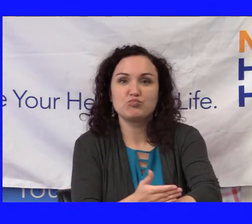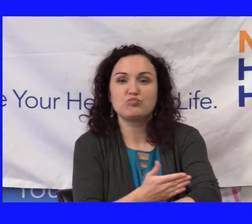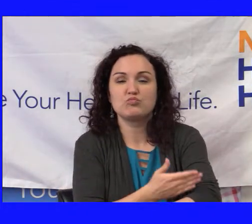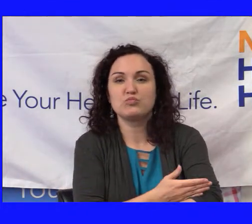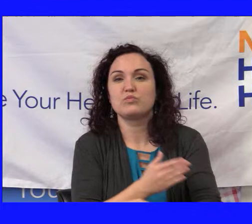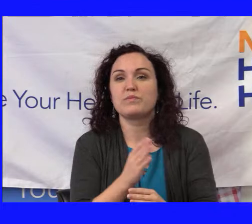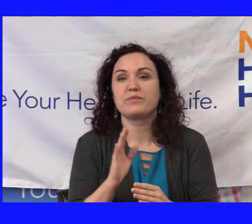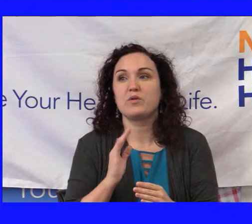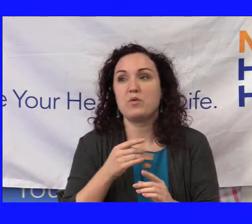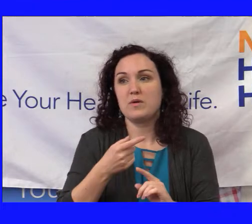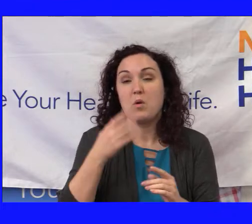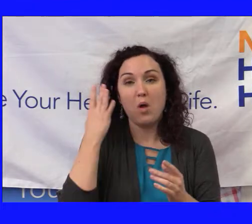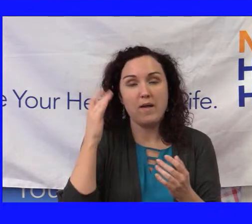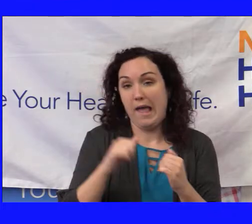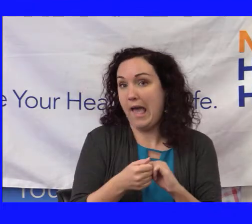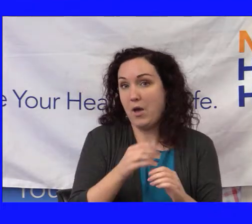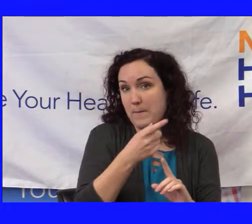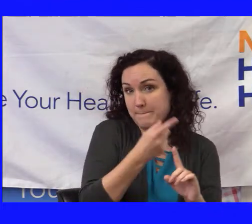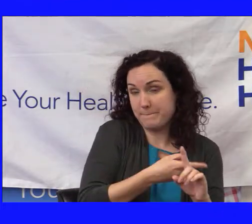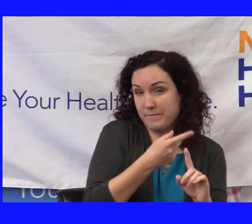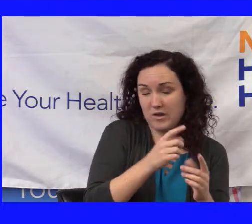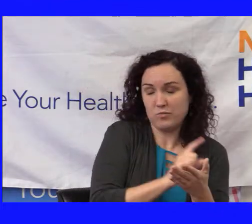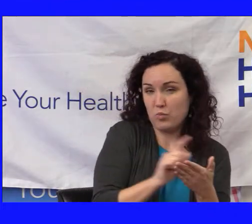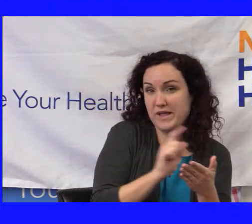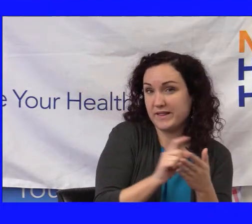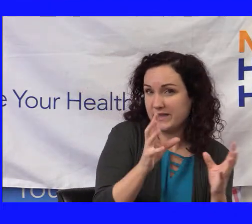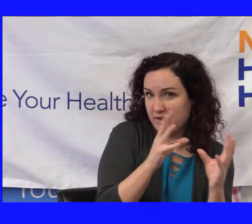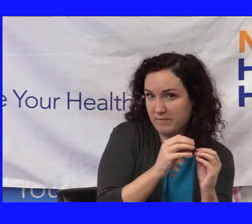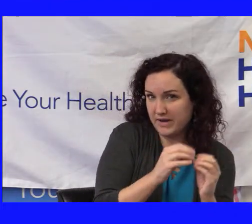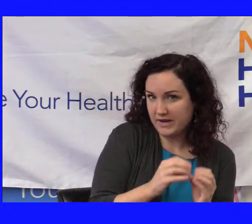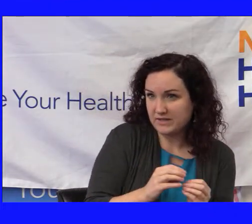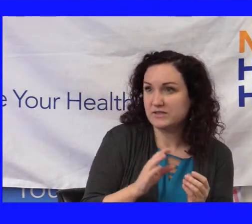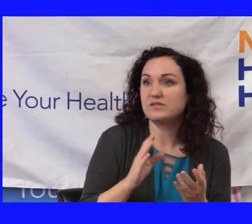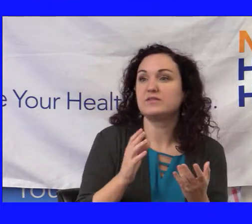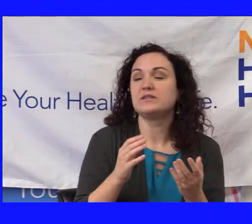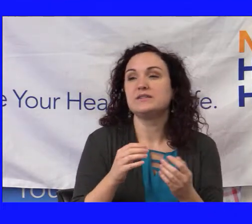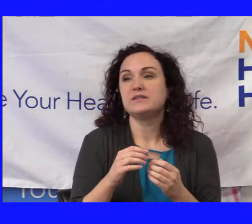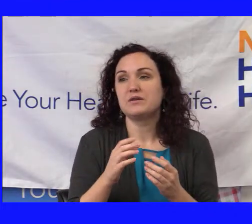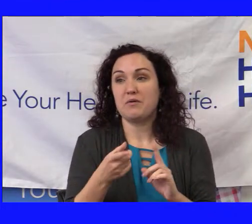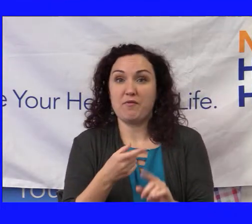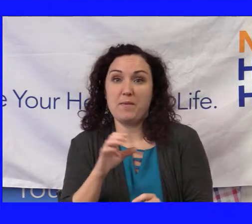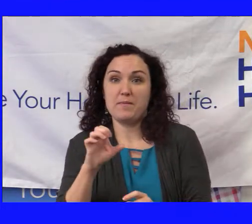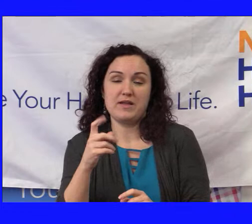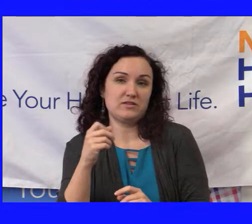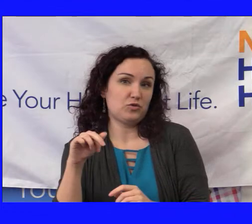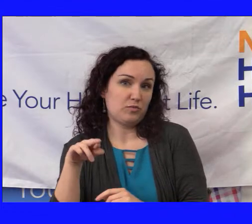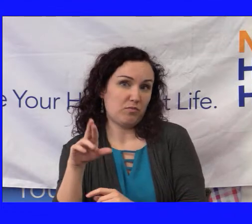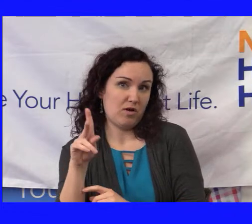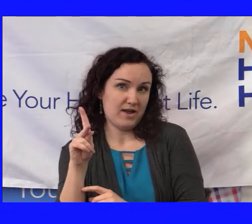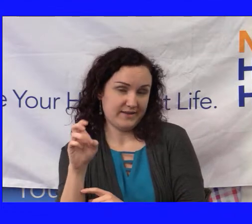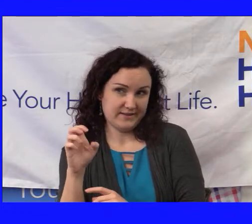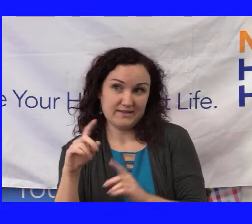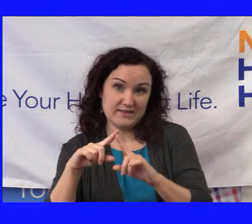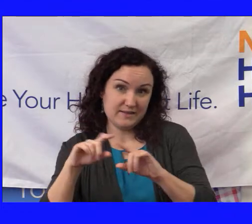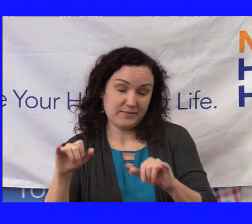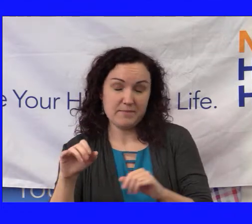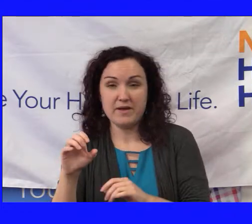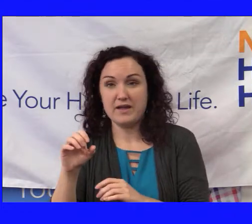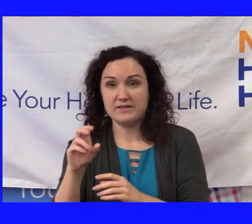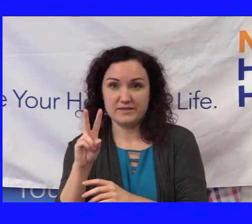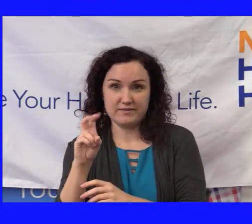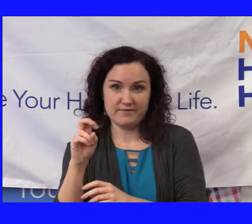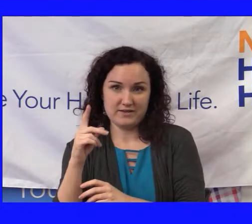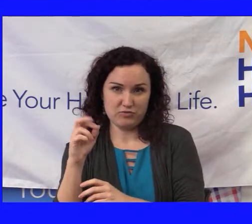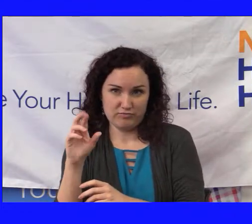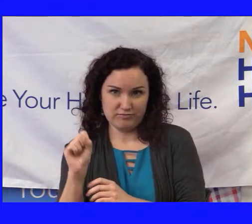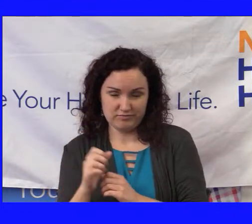through our monthly meeting, weekly meetings with all key stakeholders from enterprise as well as vendors.